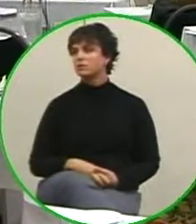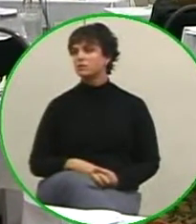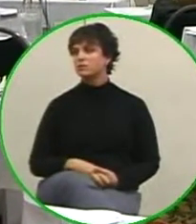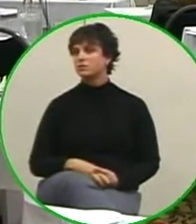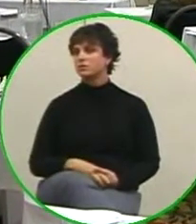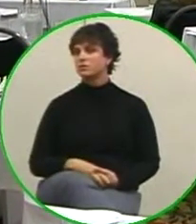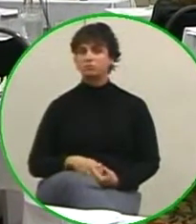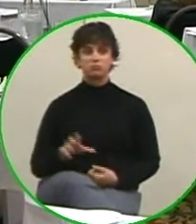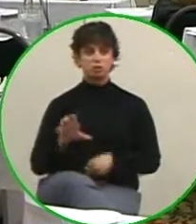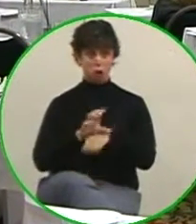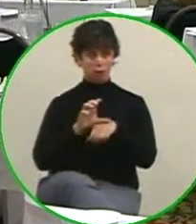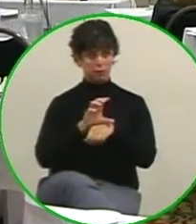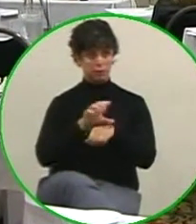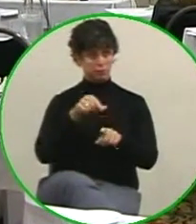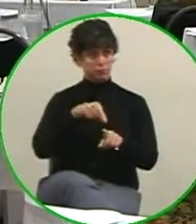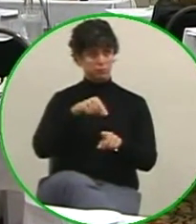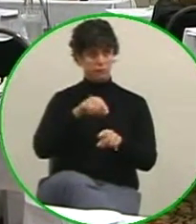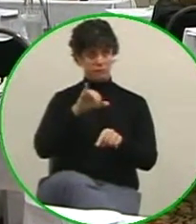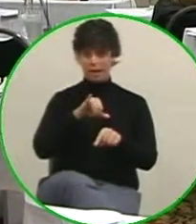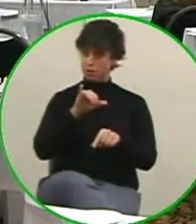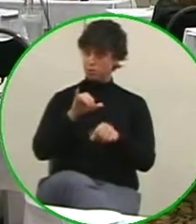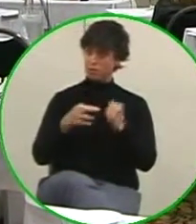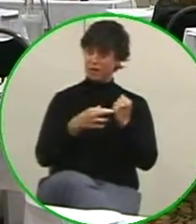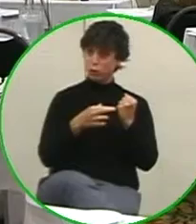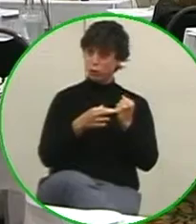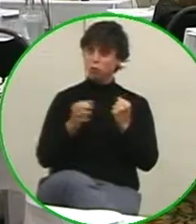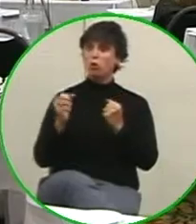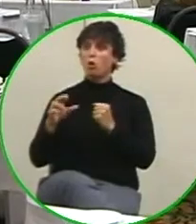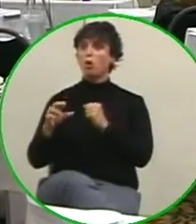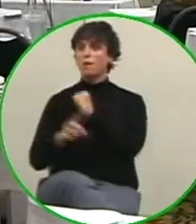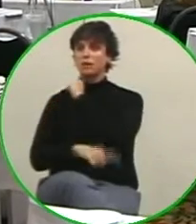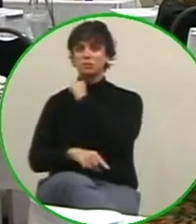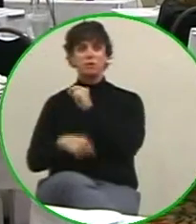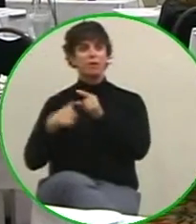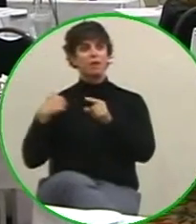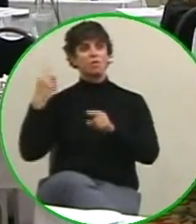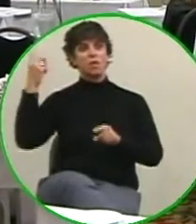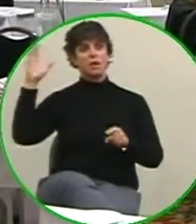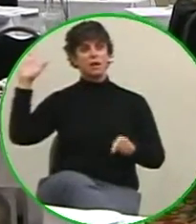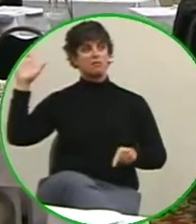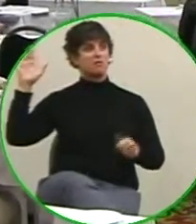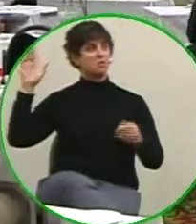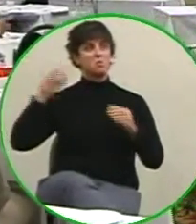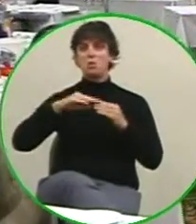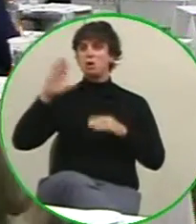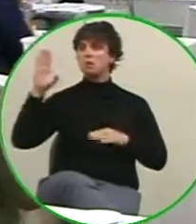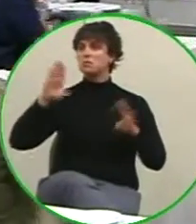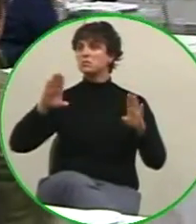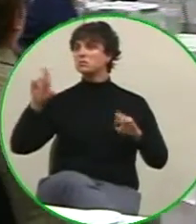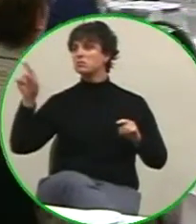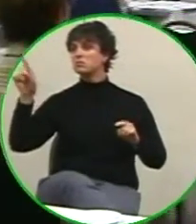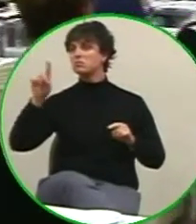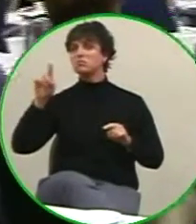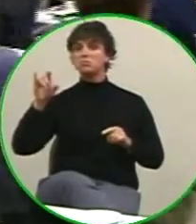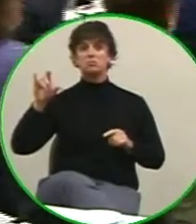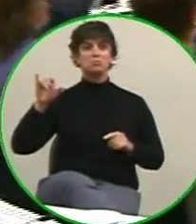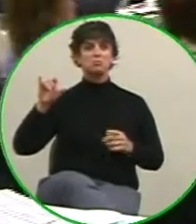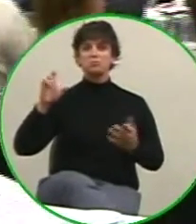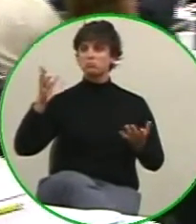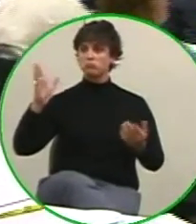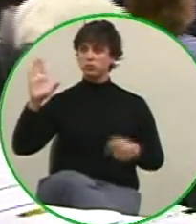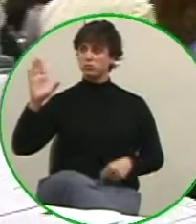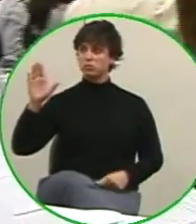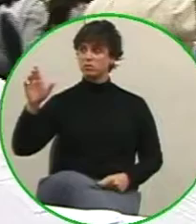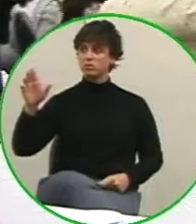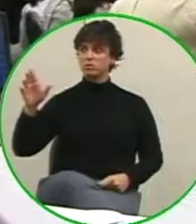Is chocolate a reinforcer or a punisher? Got one hand? A couple more hands?